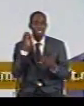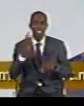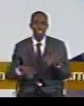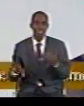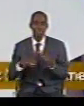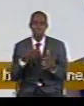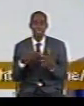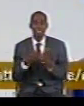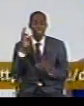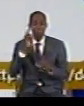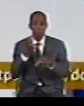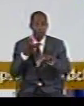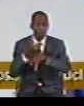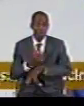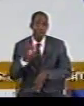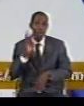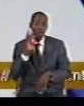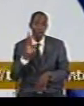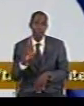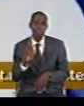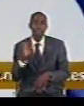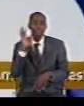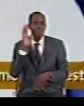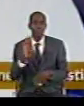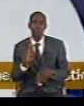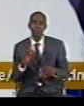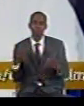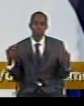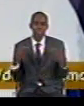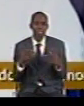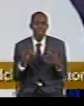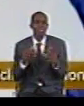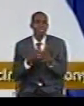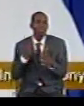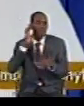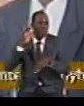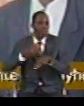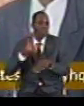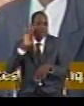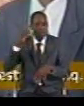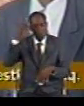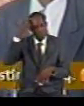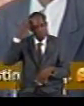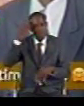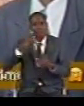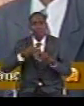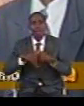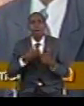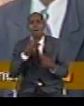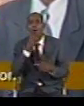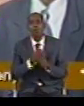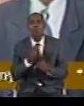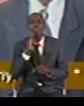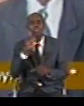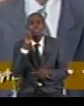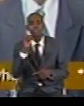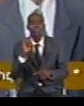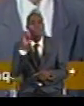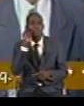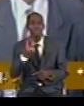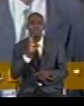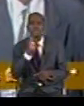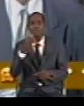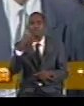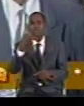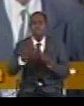her, she will cry. She'll be telling me her brain. Praise the Lord. How old but is now the girl? She's free. She's 10 years, 10 months.